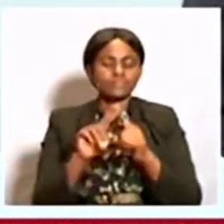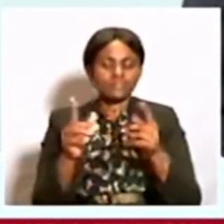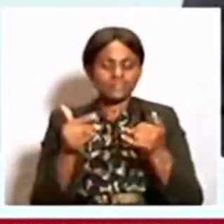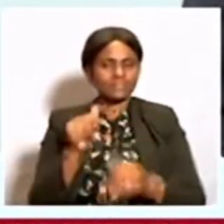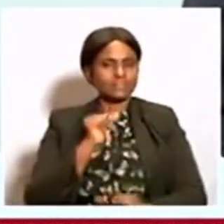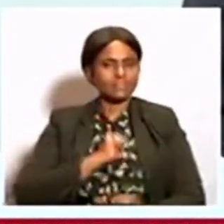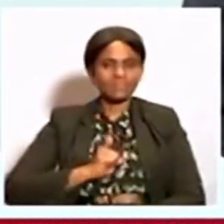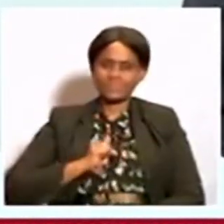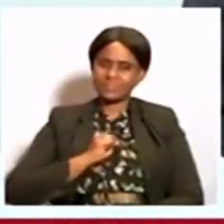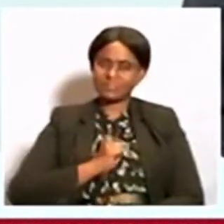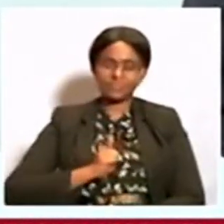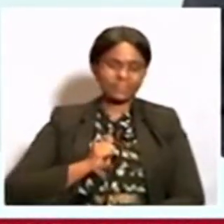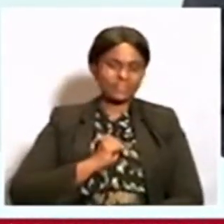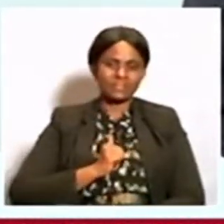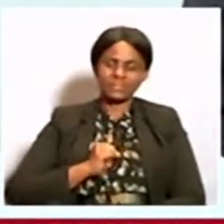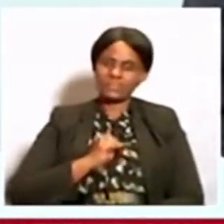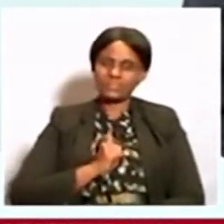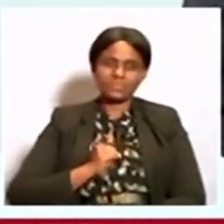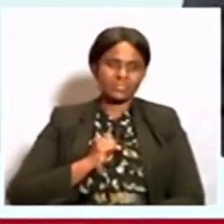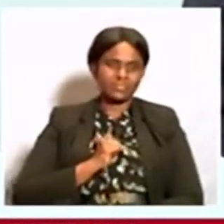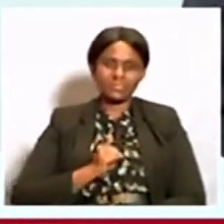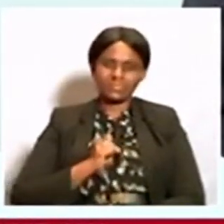Unfortunately,